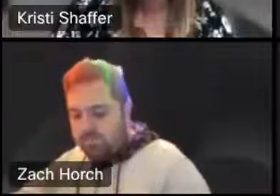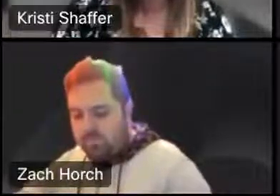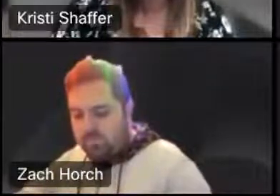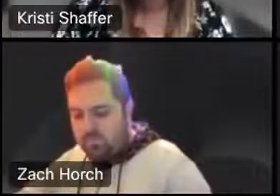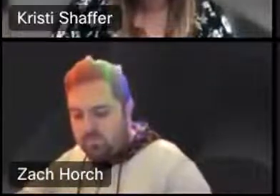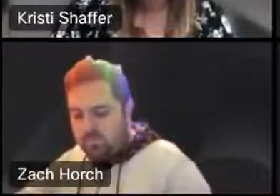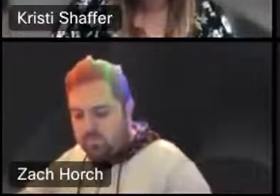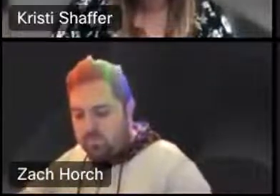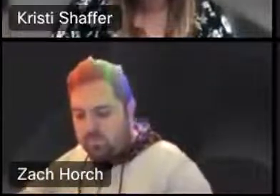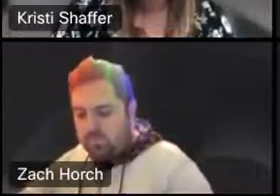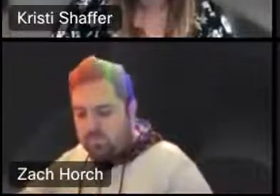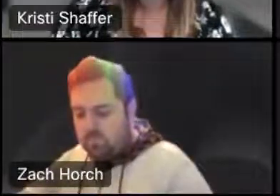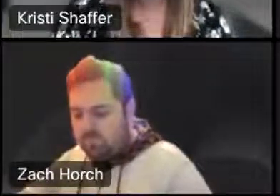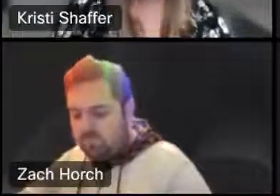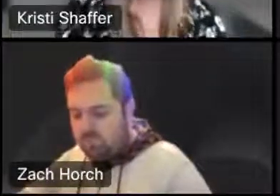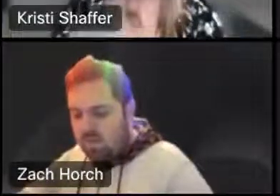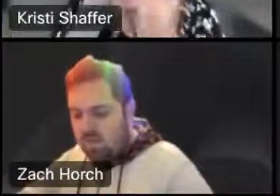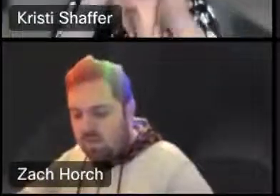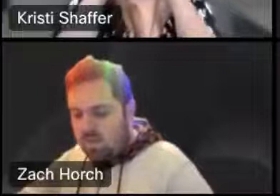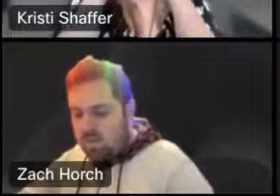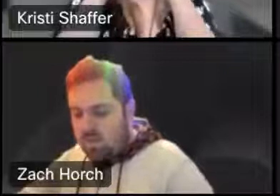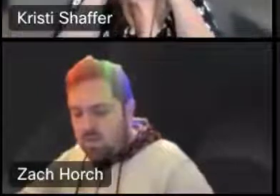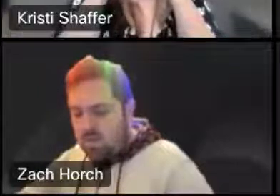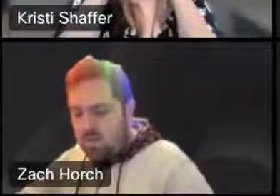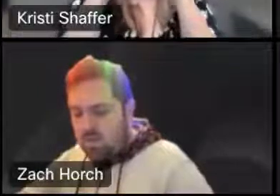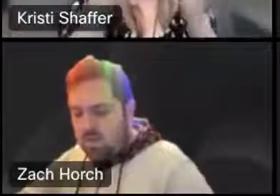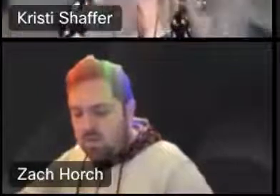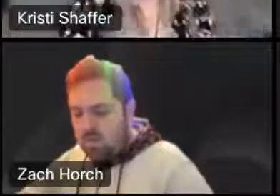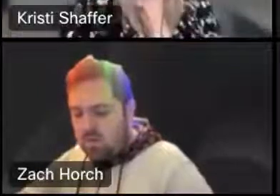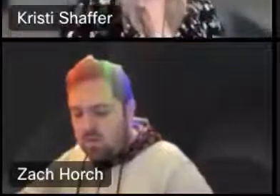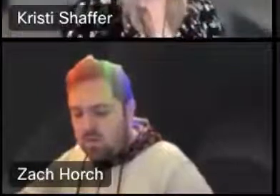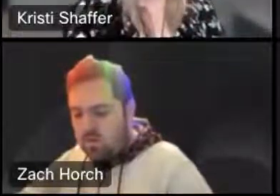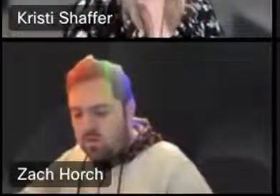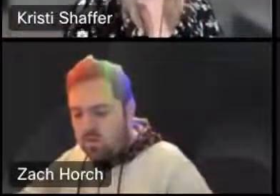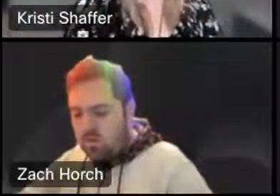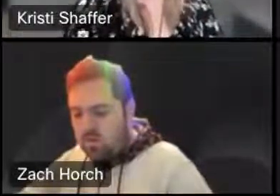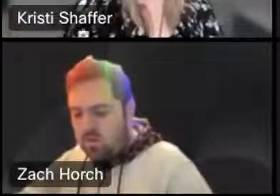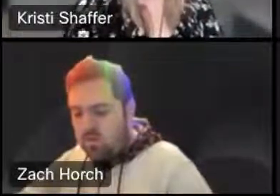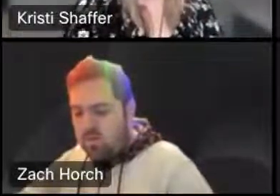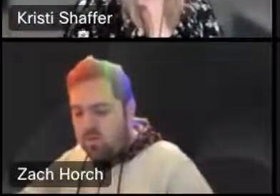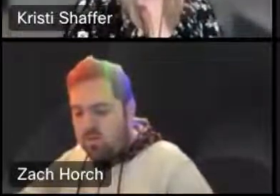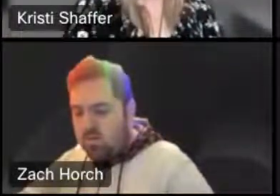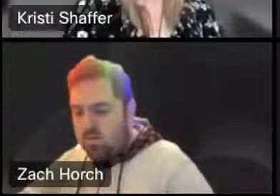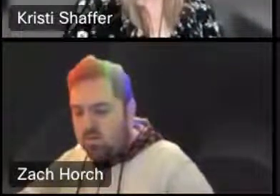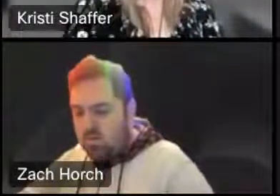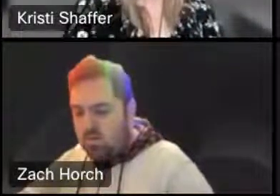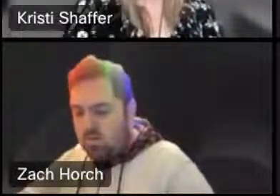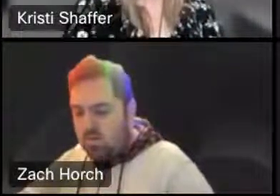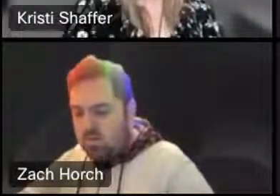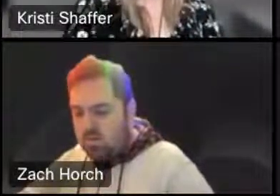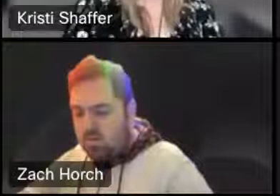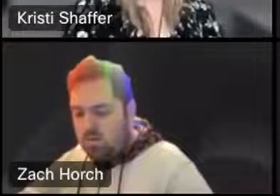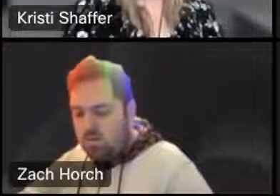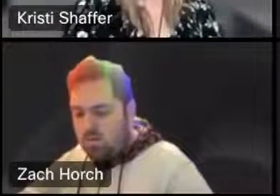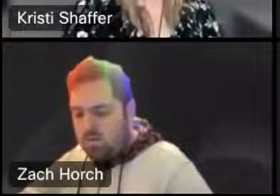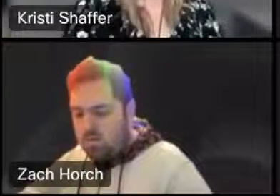so it kind of turned into a vendor fair, which we haven't had a vendor fair in 3 years. And so it's so nice to have vendors in the building.